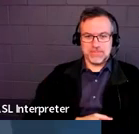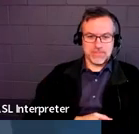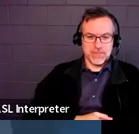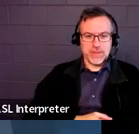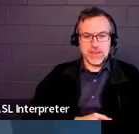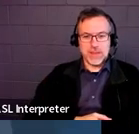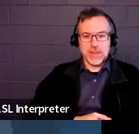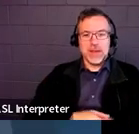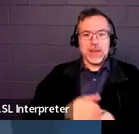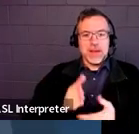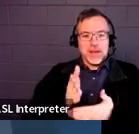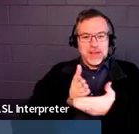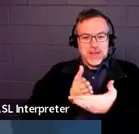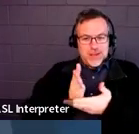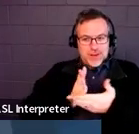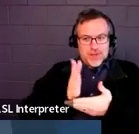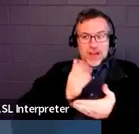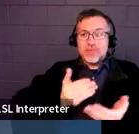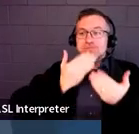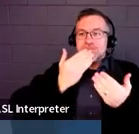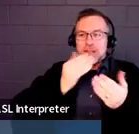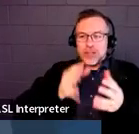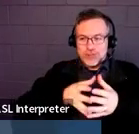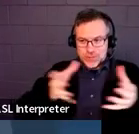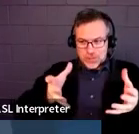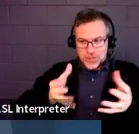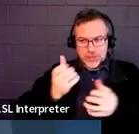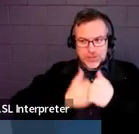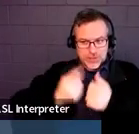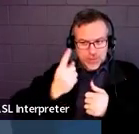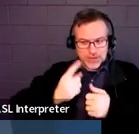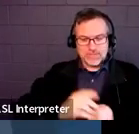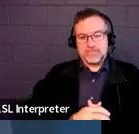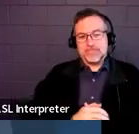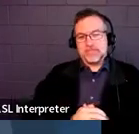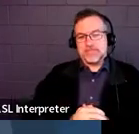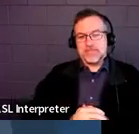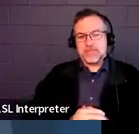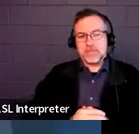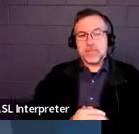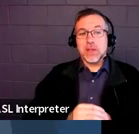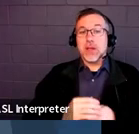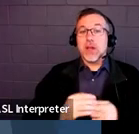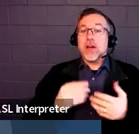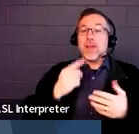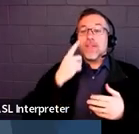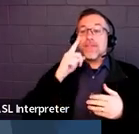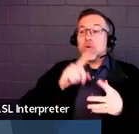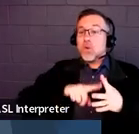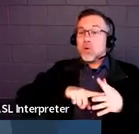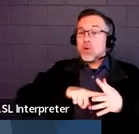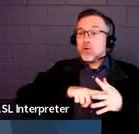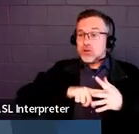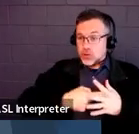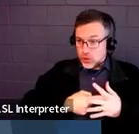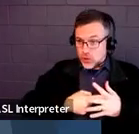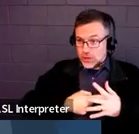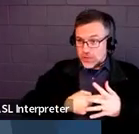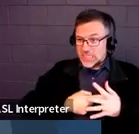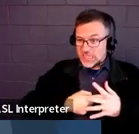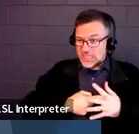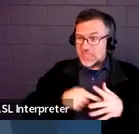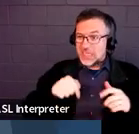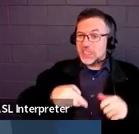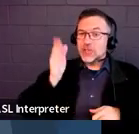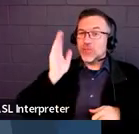All right. Thank you so much, everyone. To start our presentation today, I always like to get